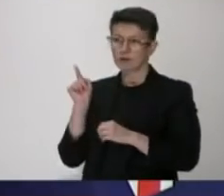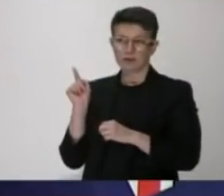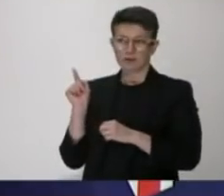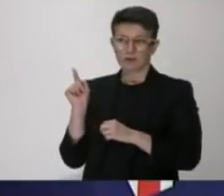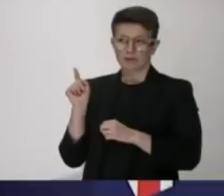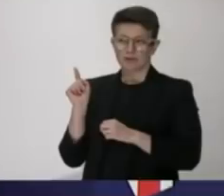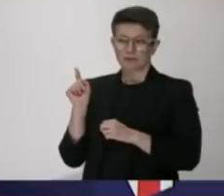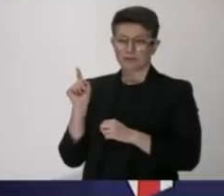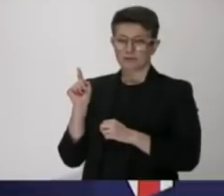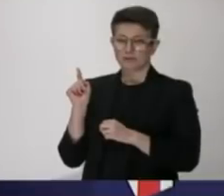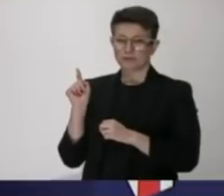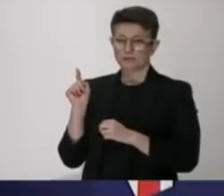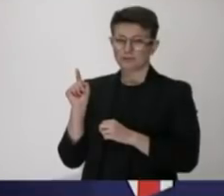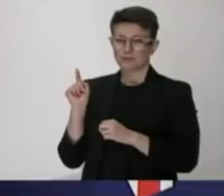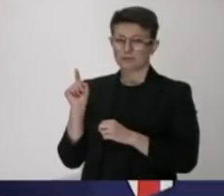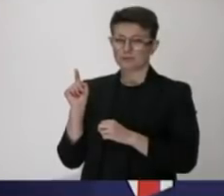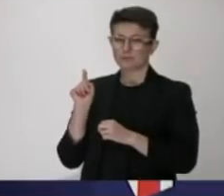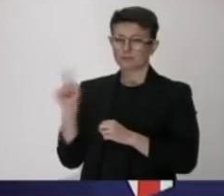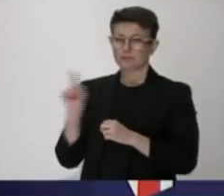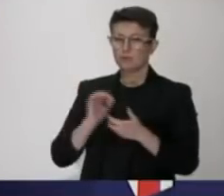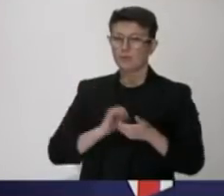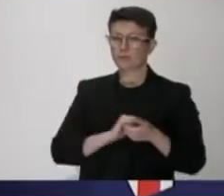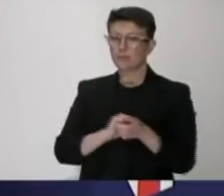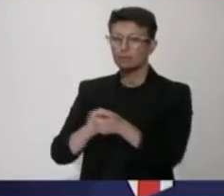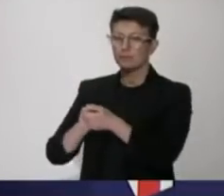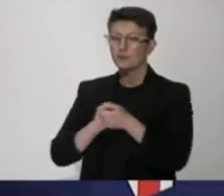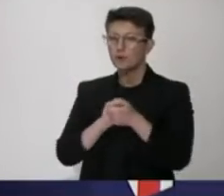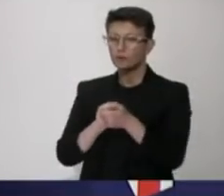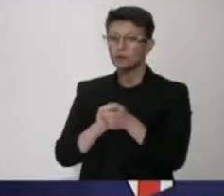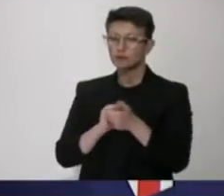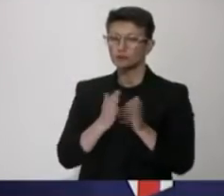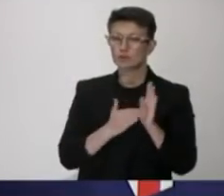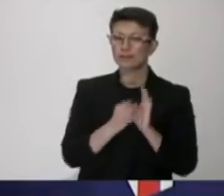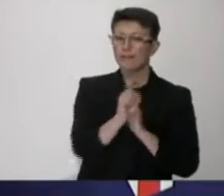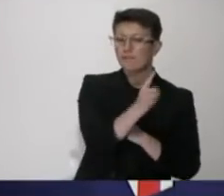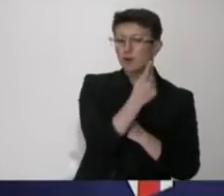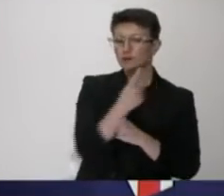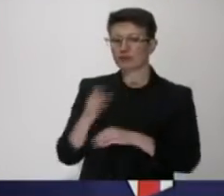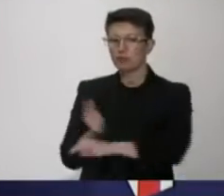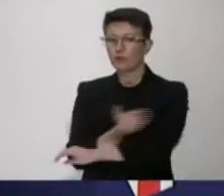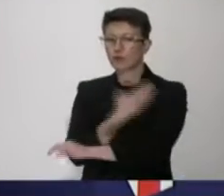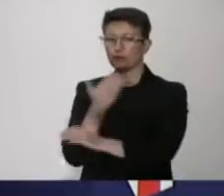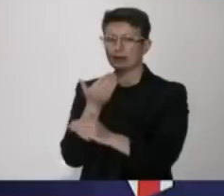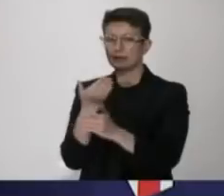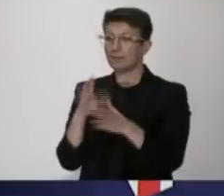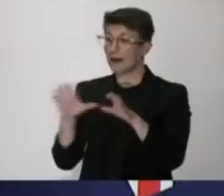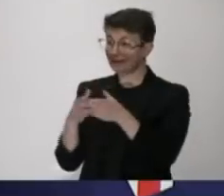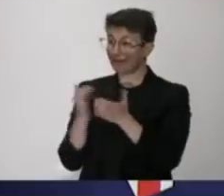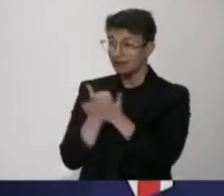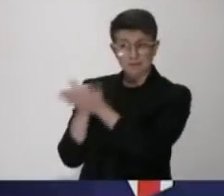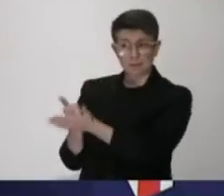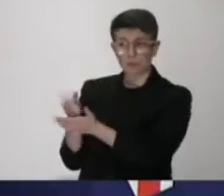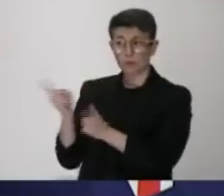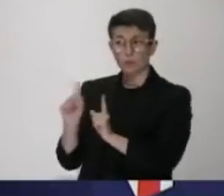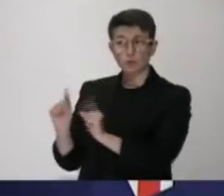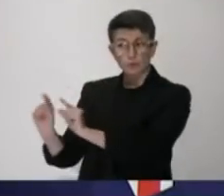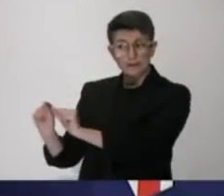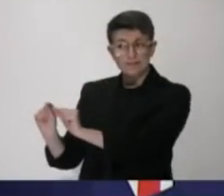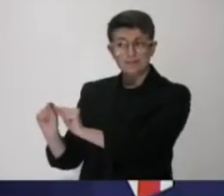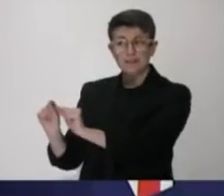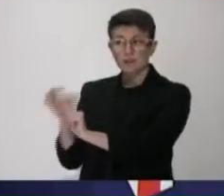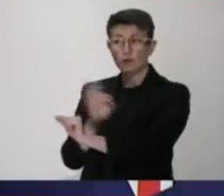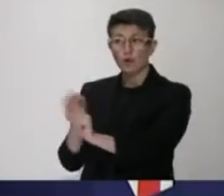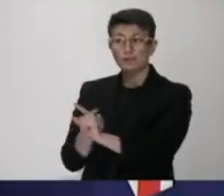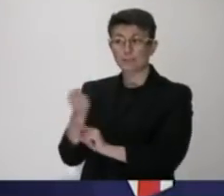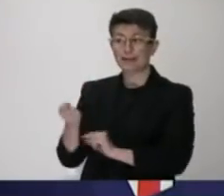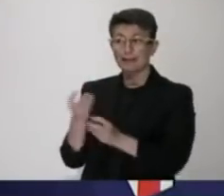million on the 40,000 Kiwis, employing them now that you've got another month of governing? That's not something that we have considered. That was